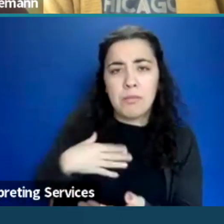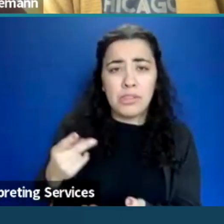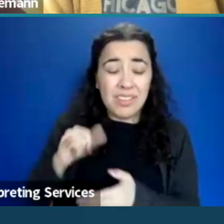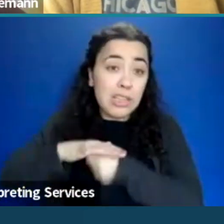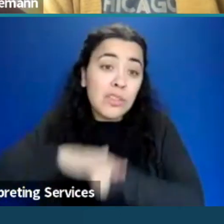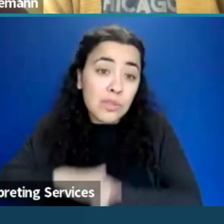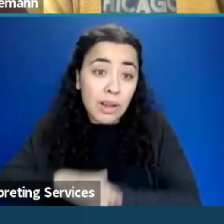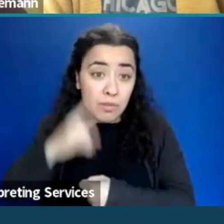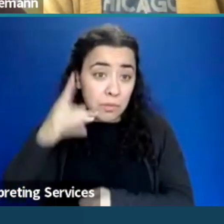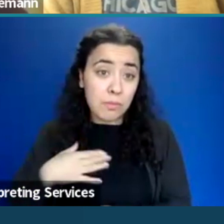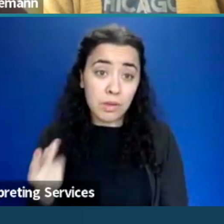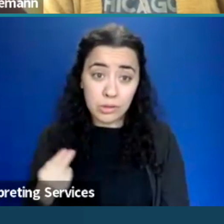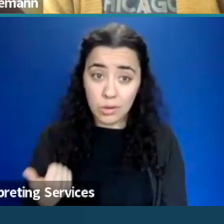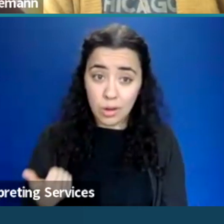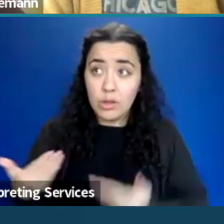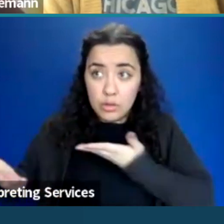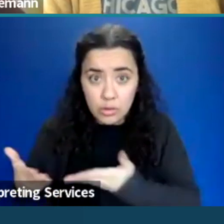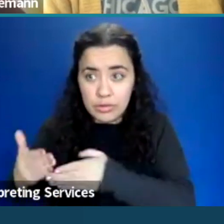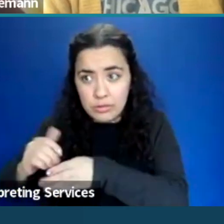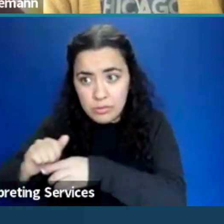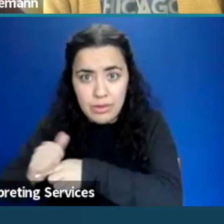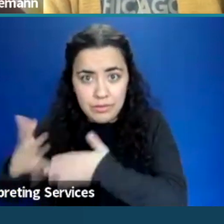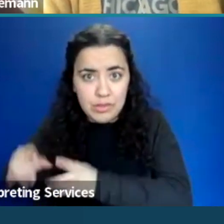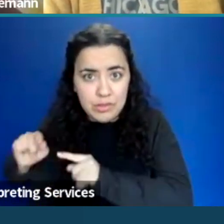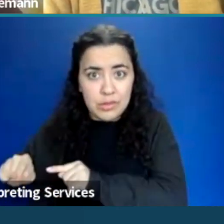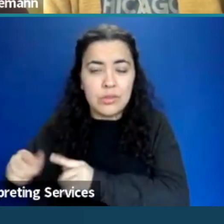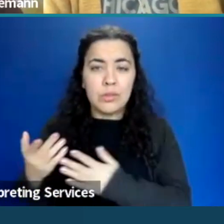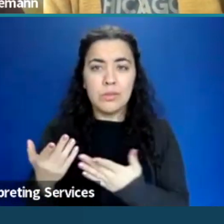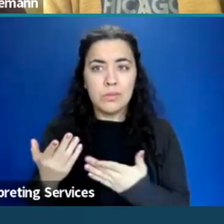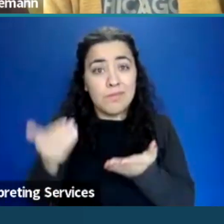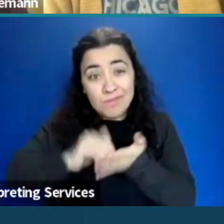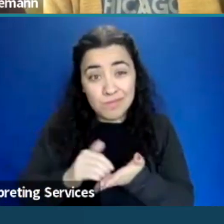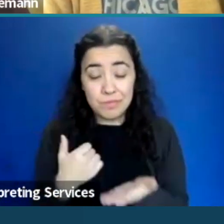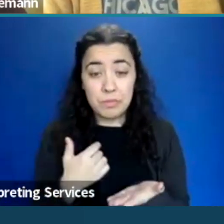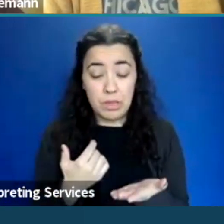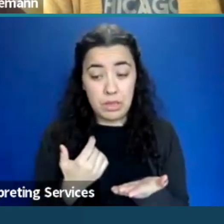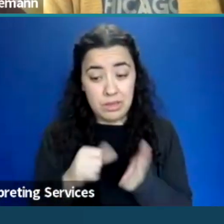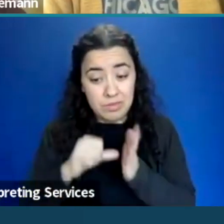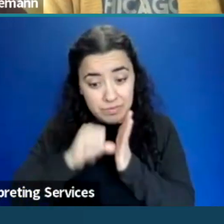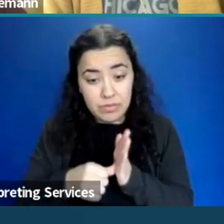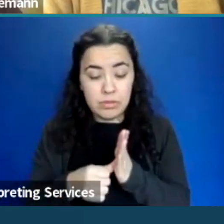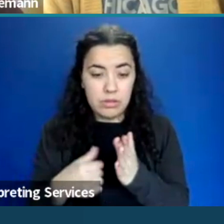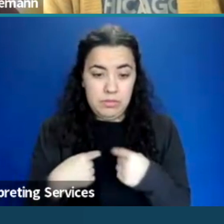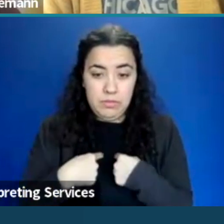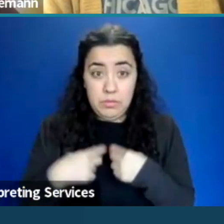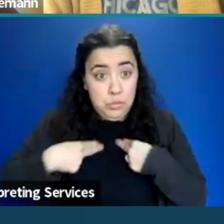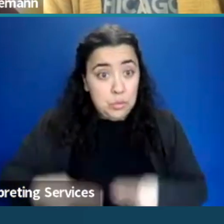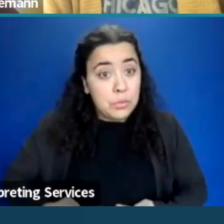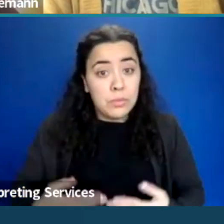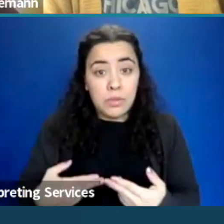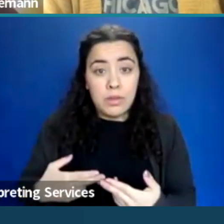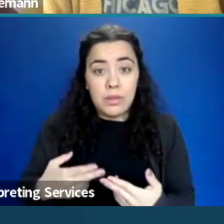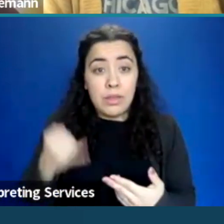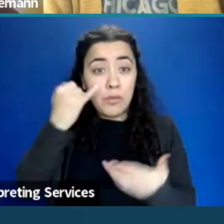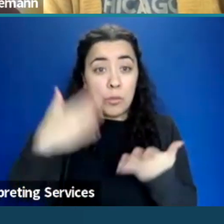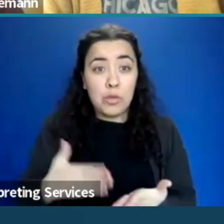stressful for him. And, again, I mean, as a human, if somebody's